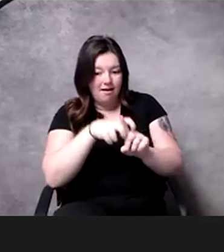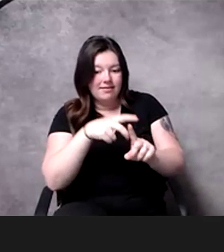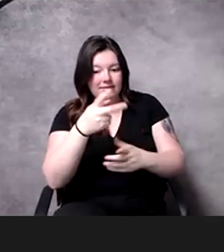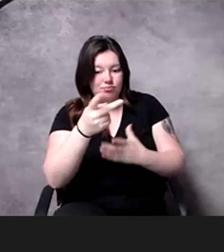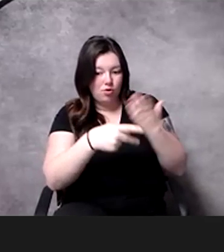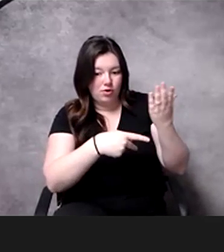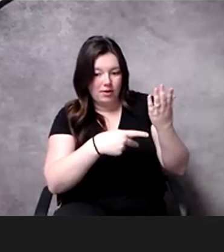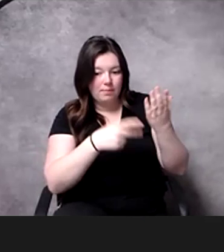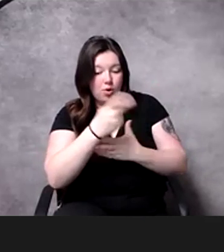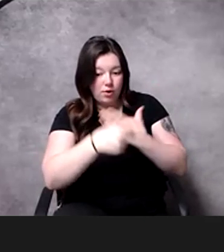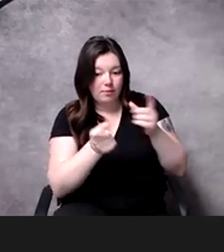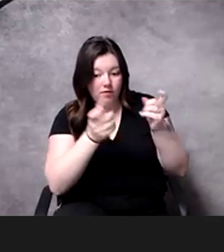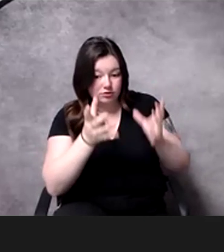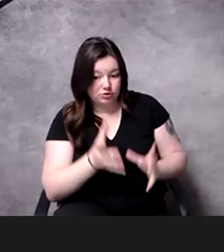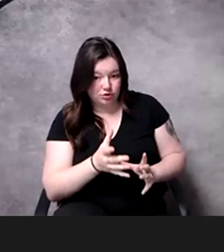my institute know.